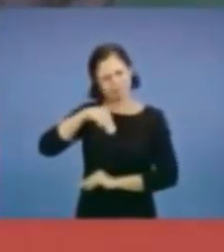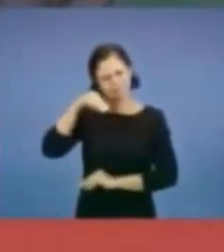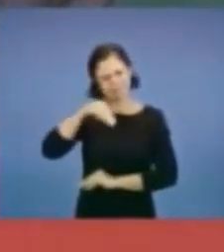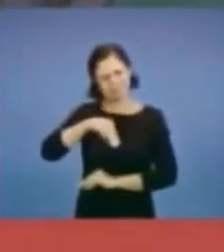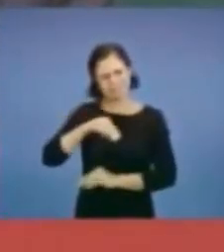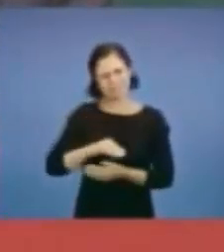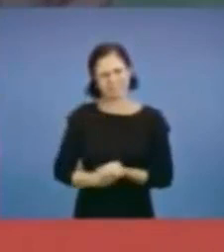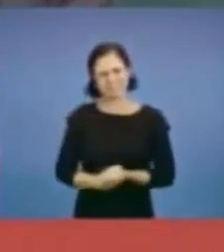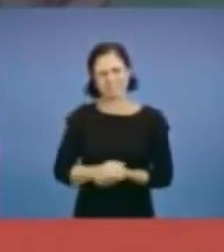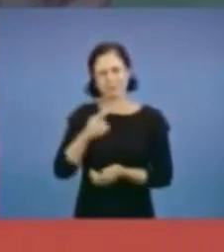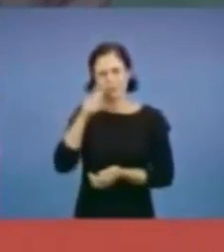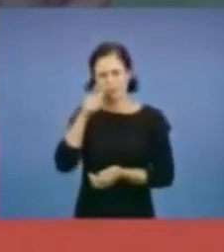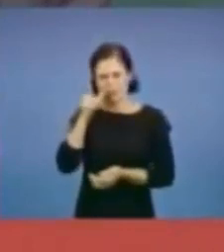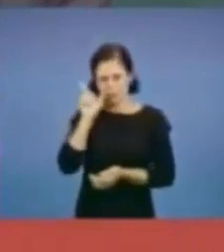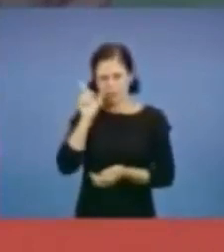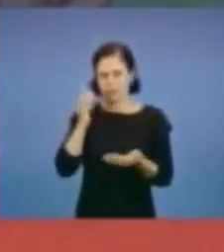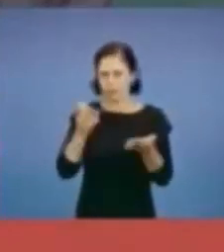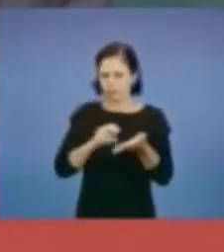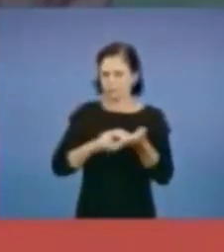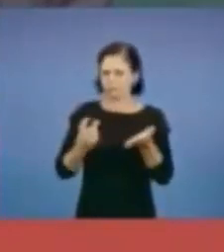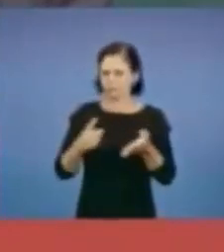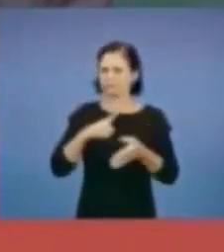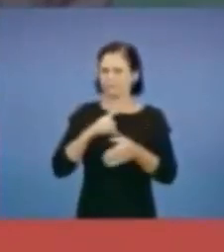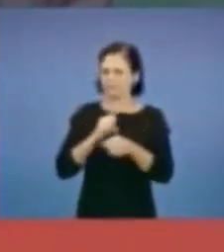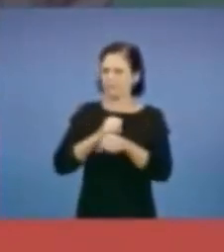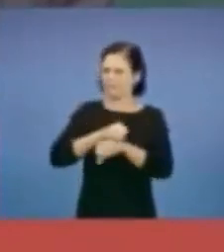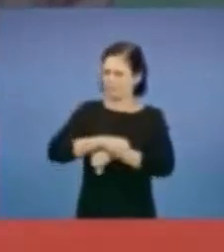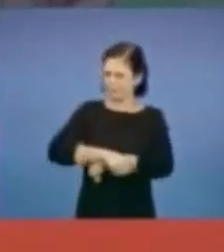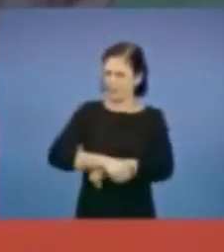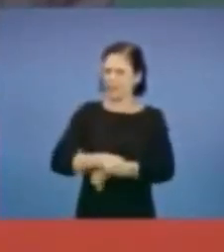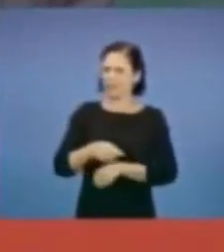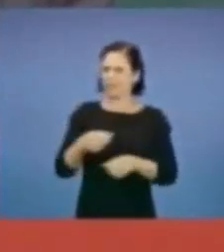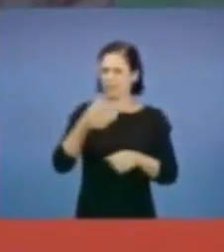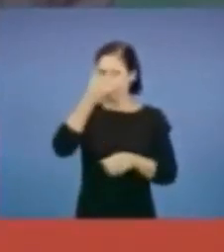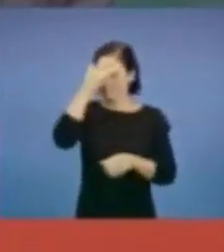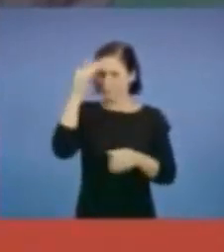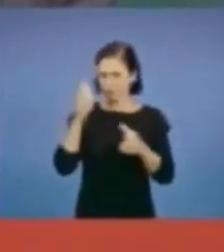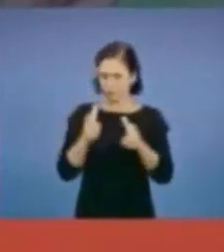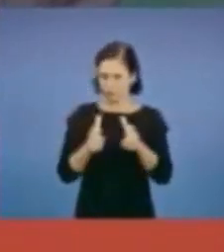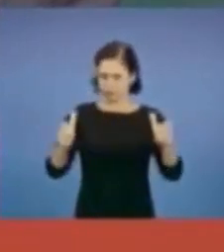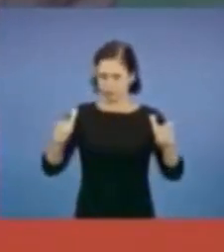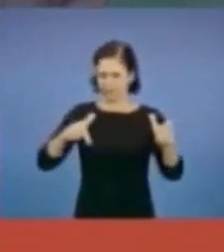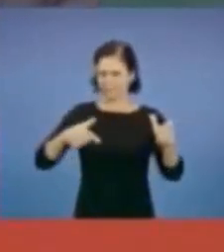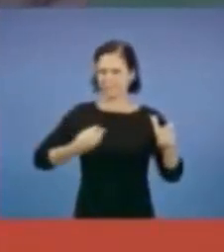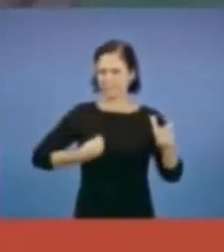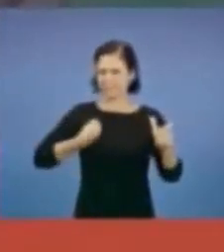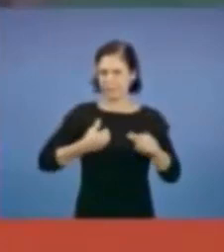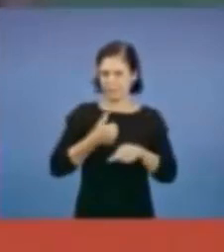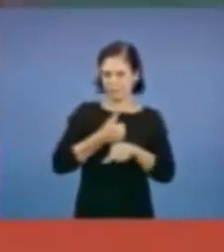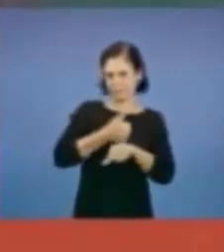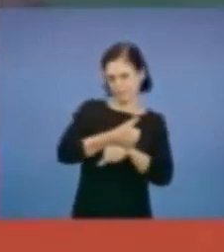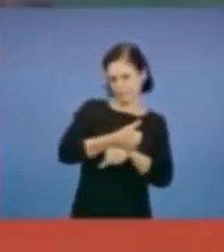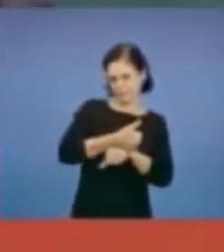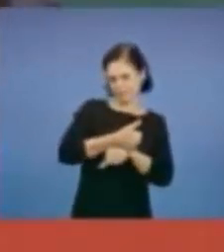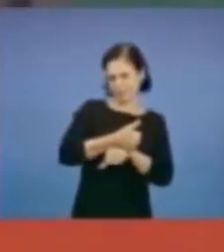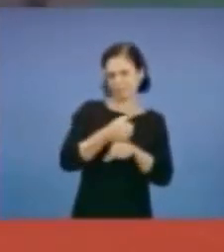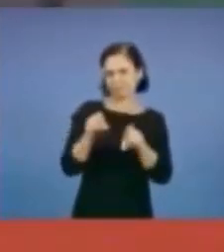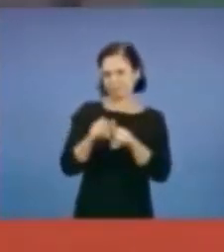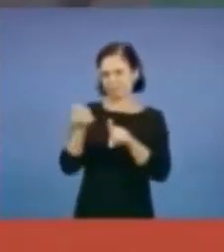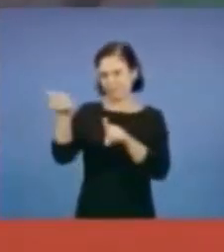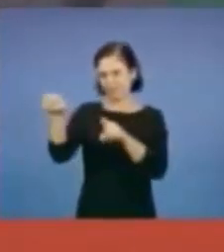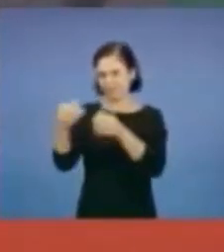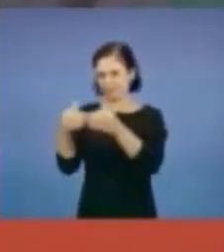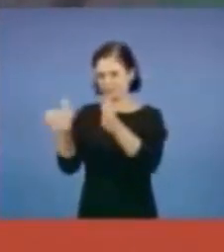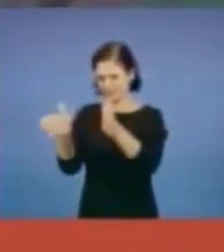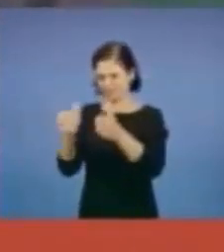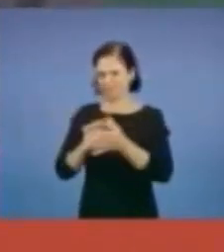the seminar on Domingo Martins, where we had a seminar with the presence of a great number of participants in the first period of